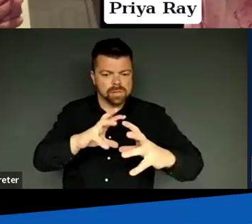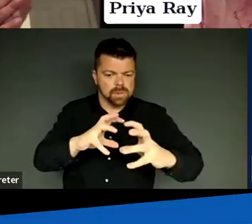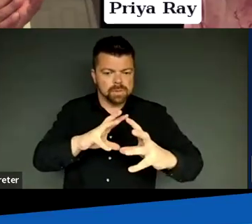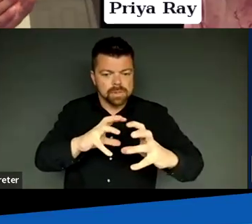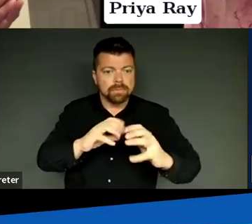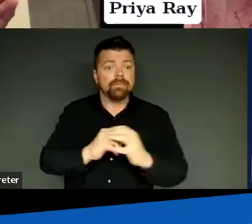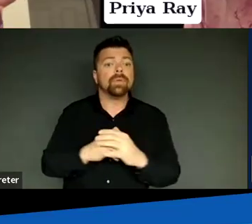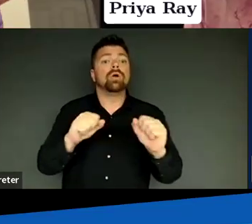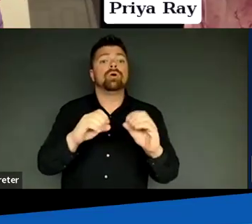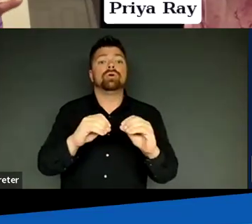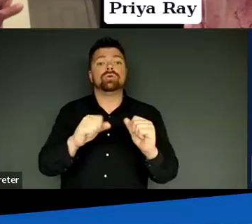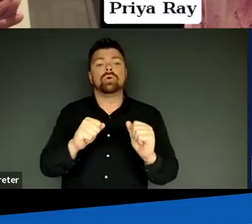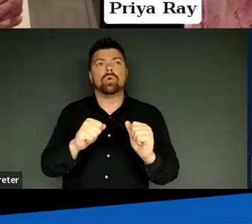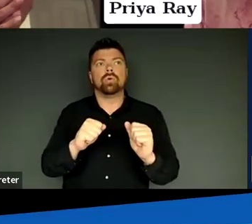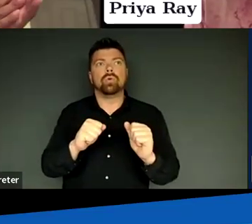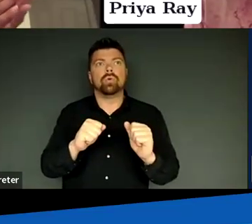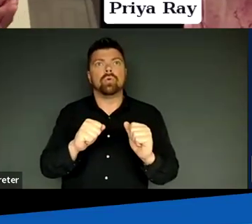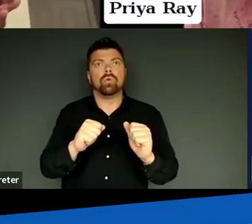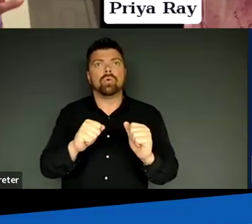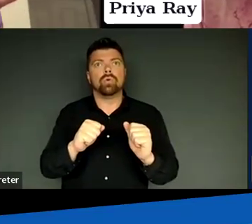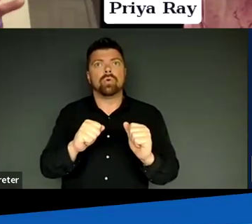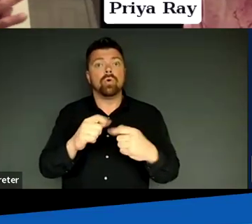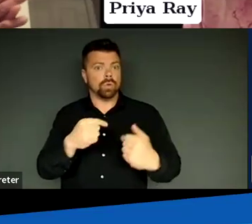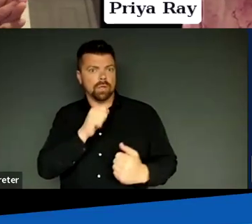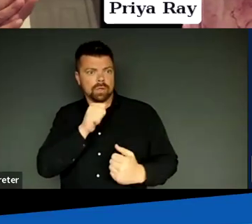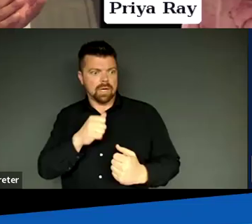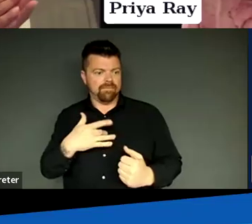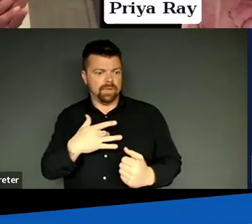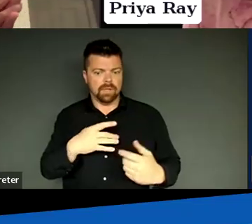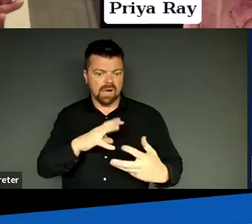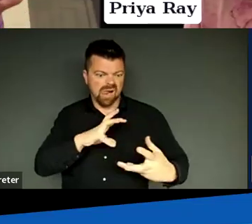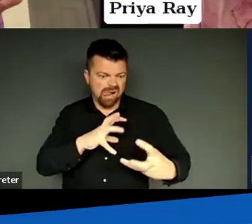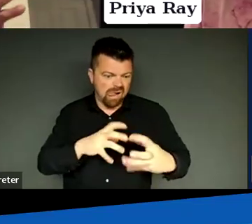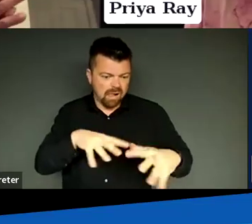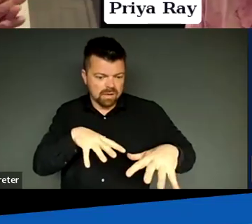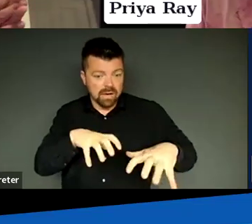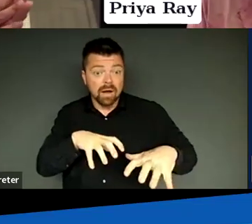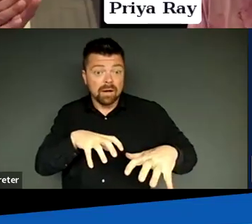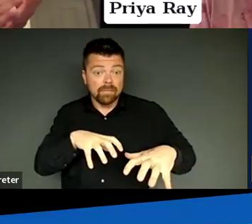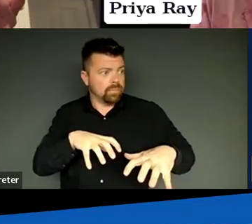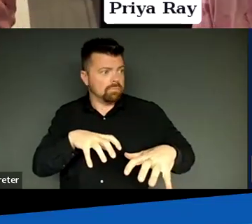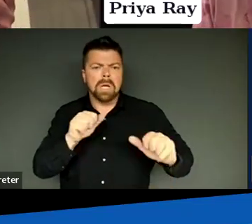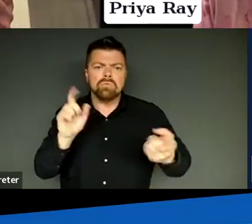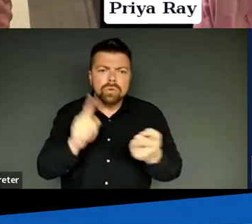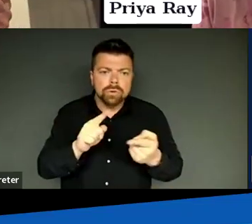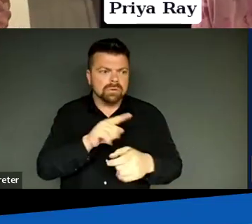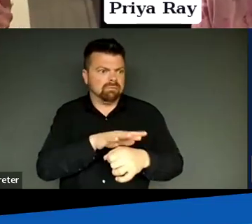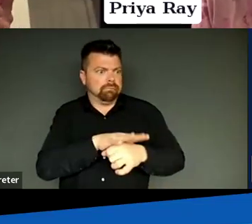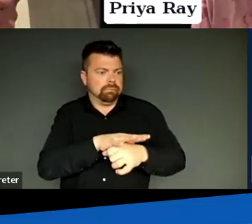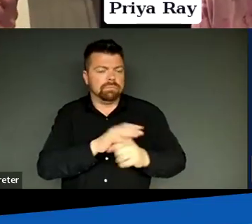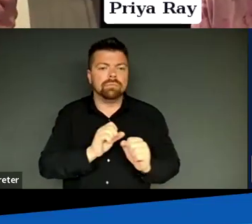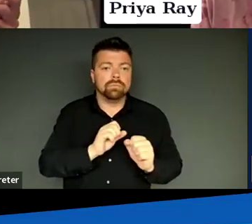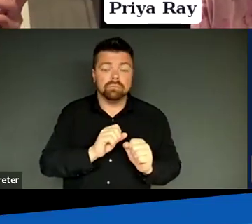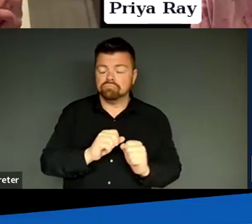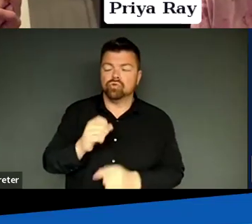can stay stretched out and not be so tight, help you with spasms. Bingo. Yeah, I think